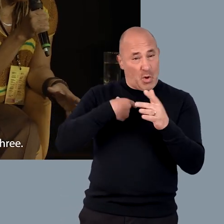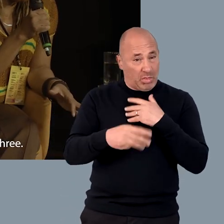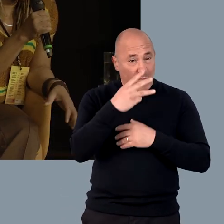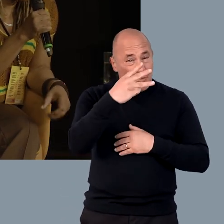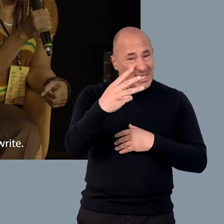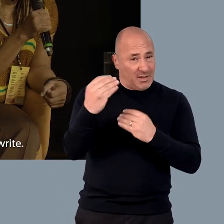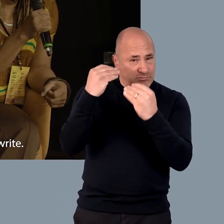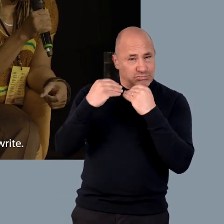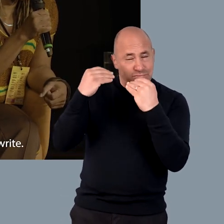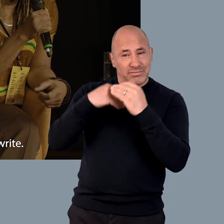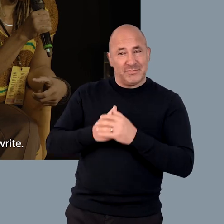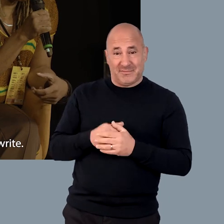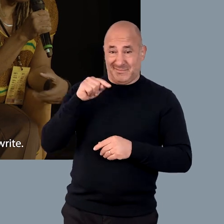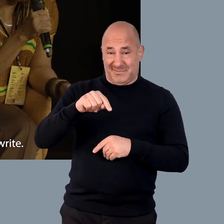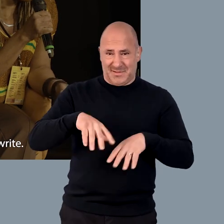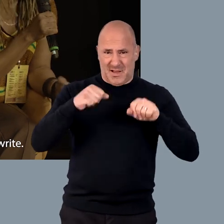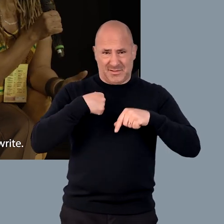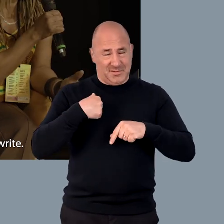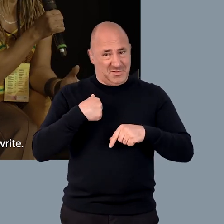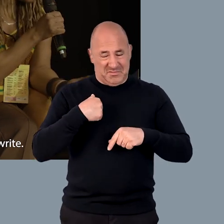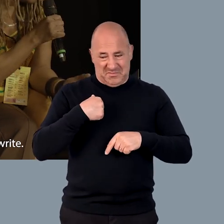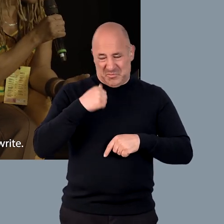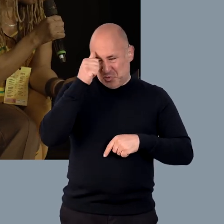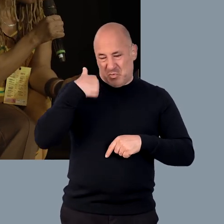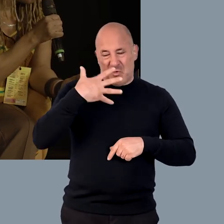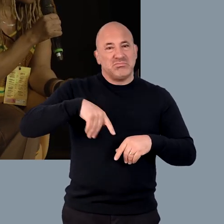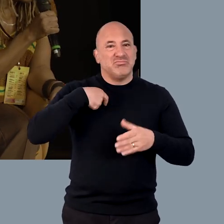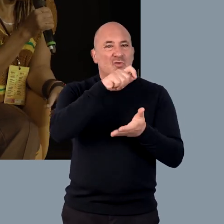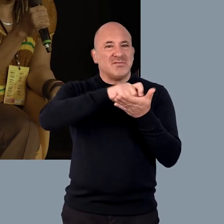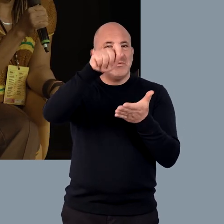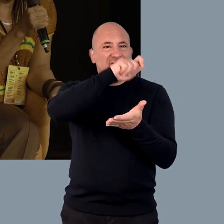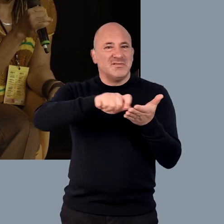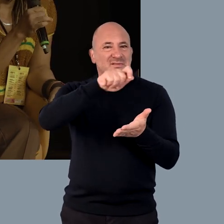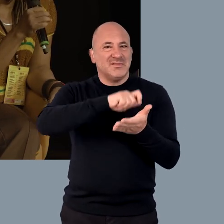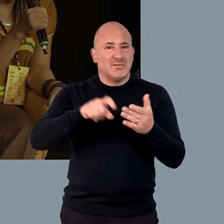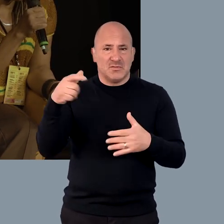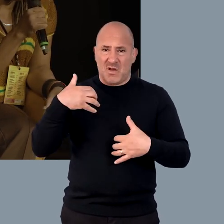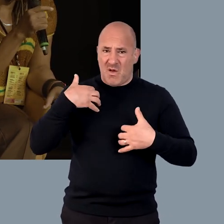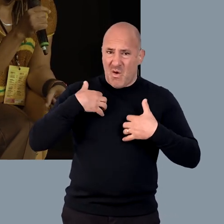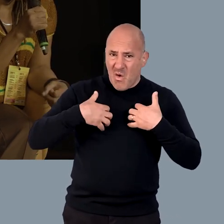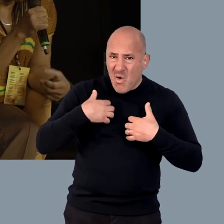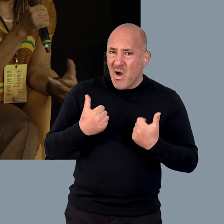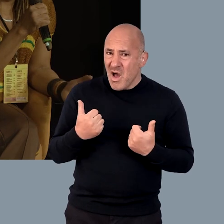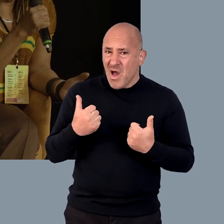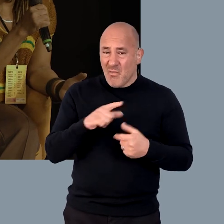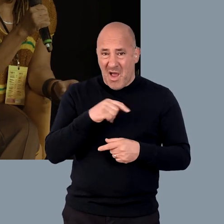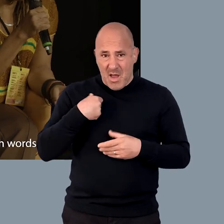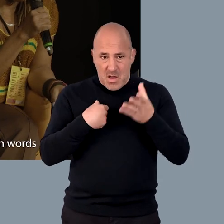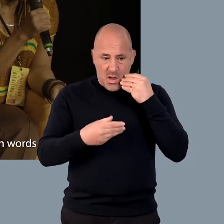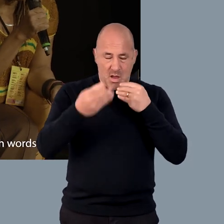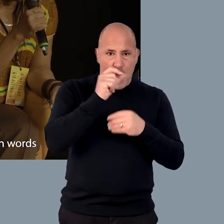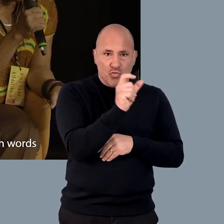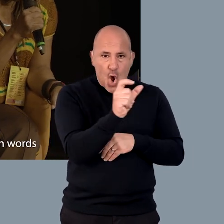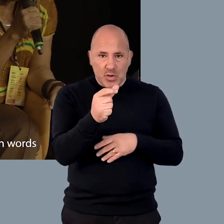when I was three. And, um, and from then on, I knew I wanted to write. And, um, and she was thrilled